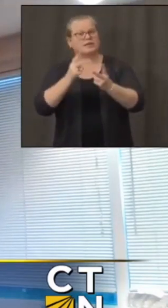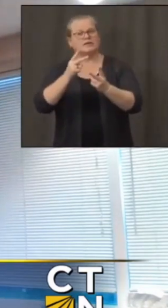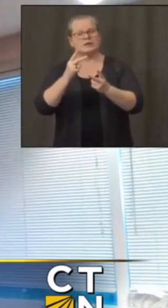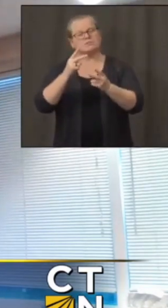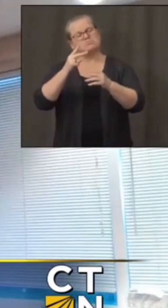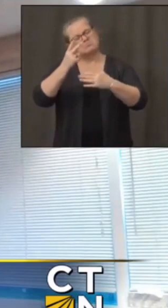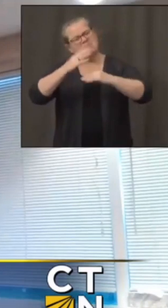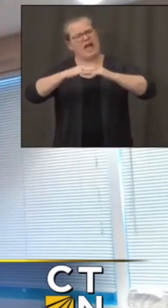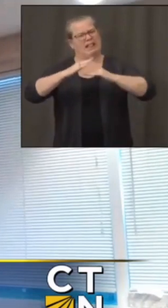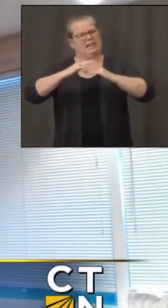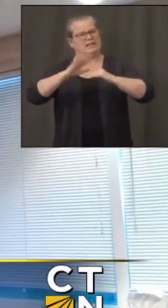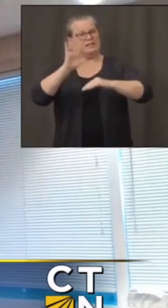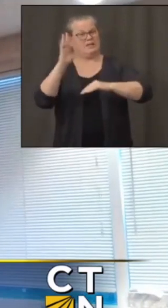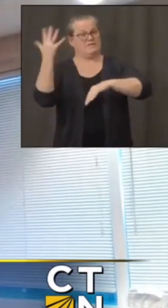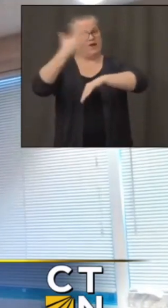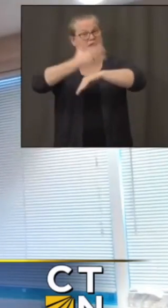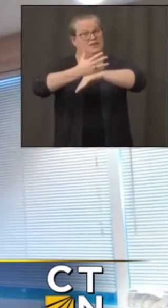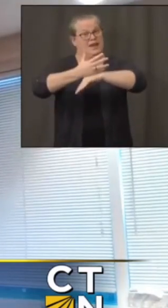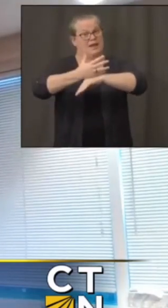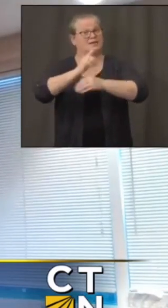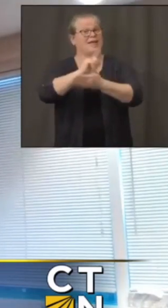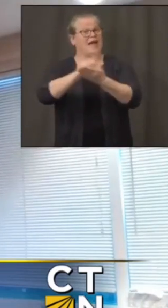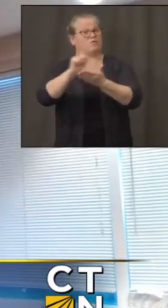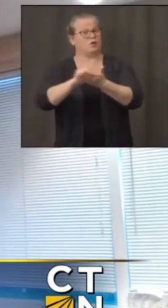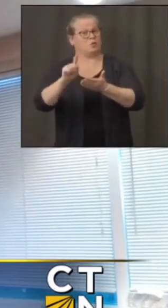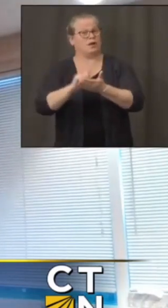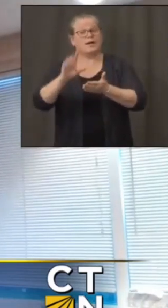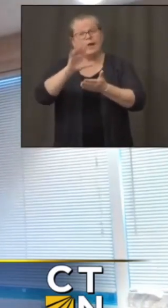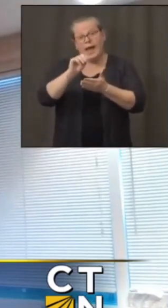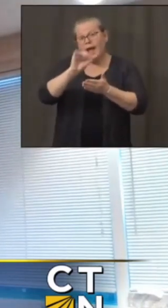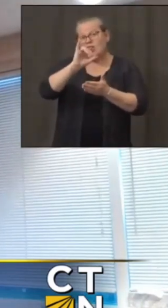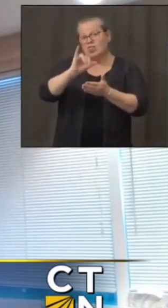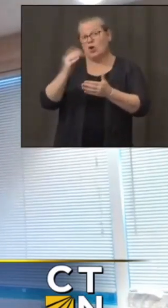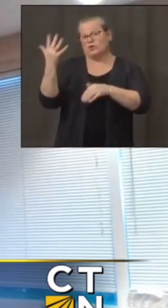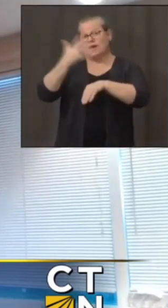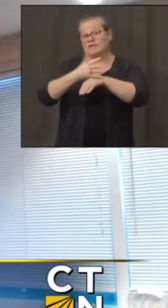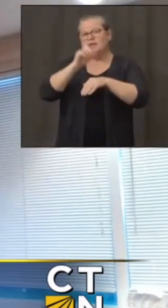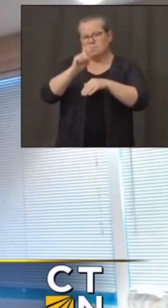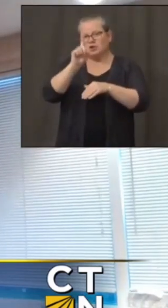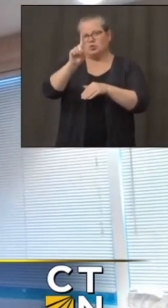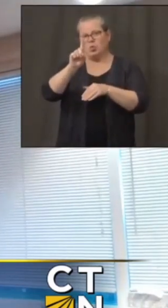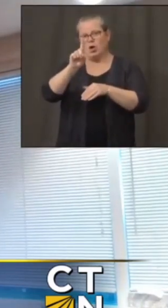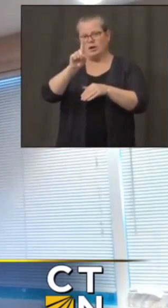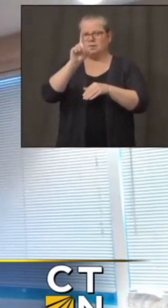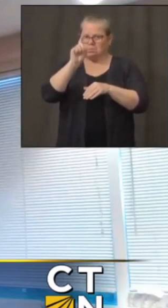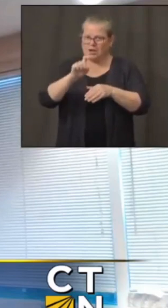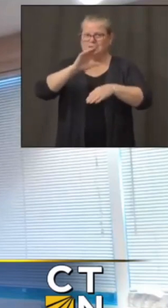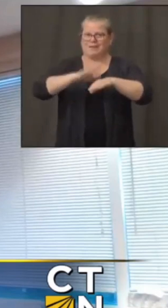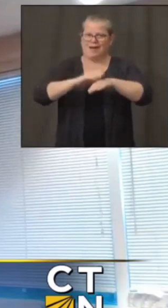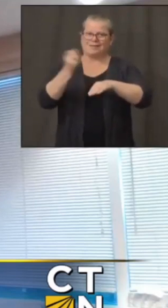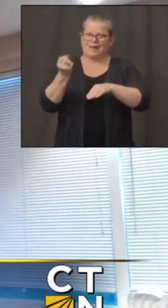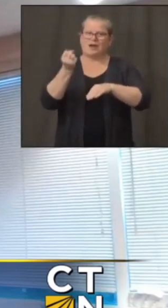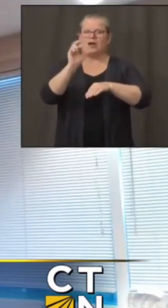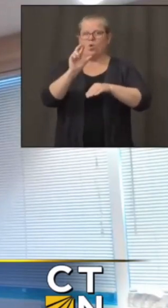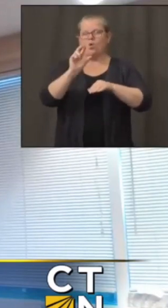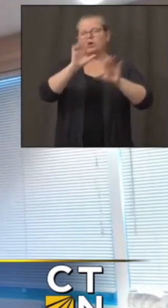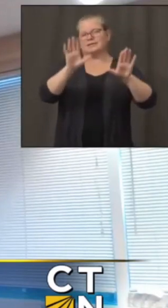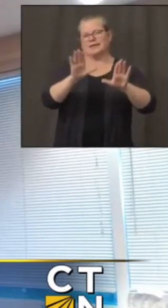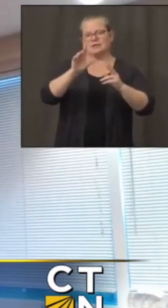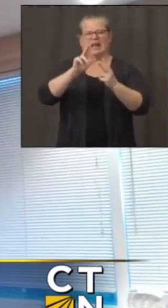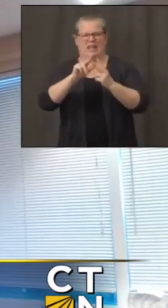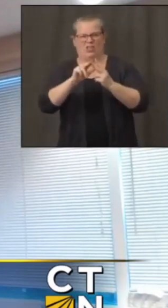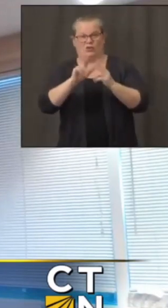that will improve access for families who may not be able to visit during the week. Probably the most important thing in the order is that